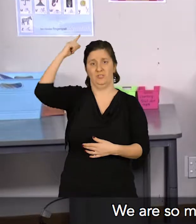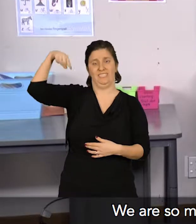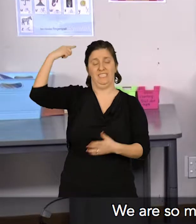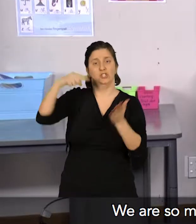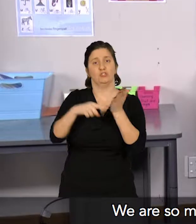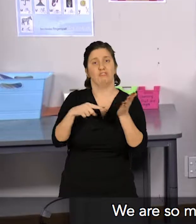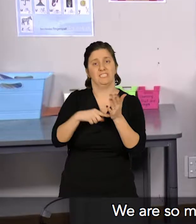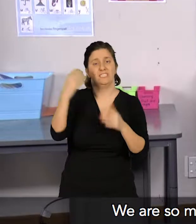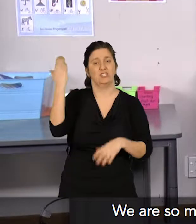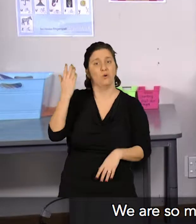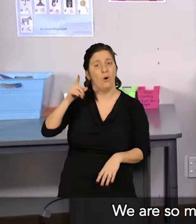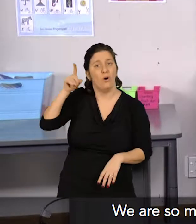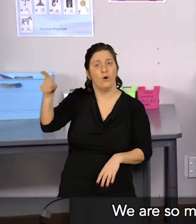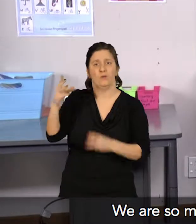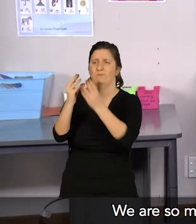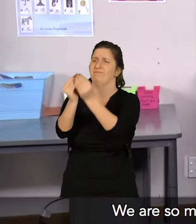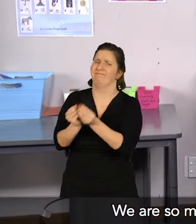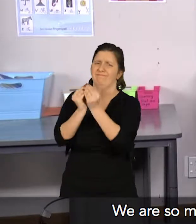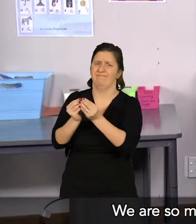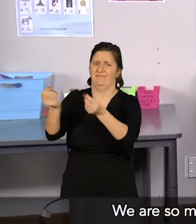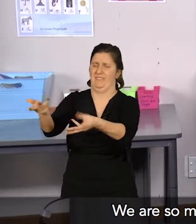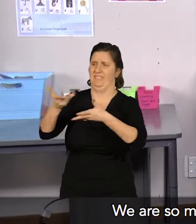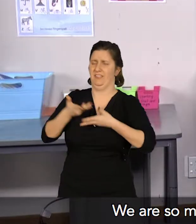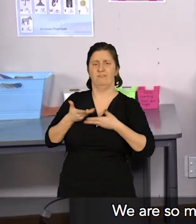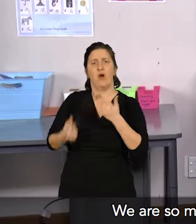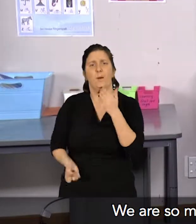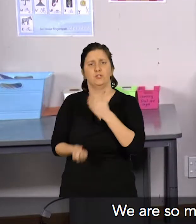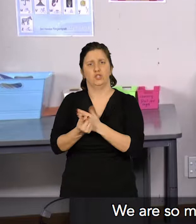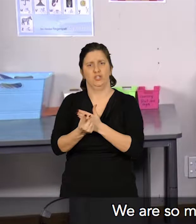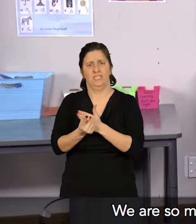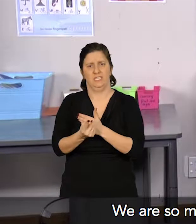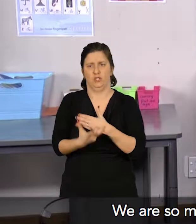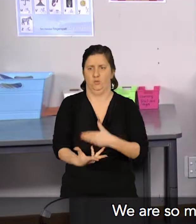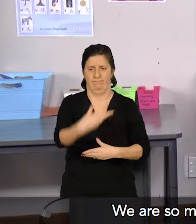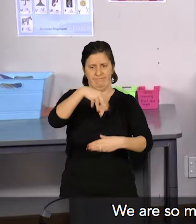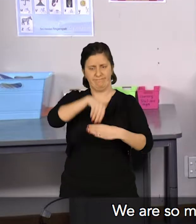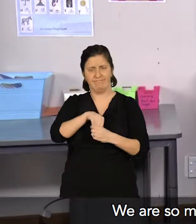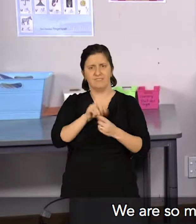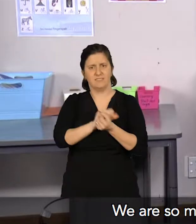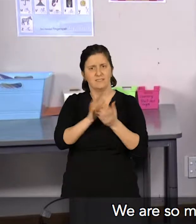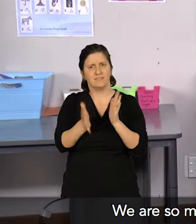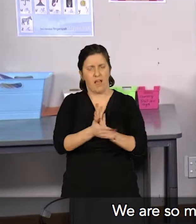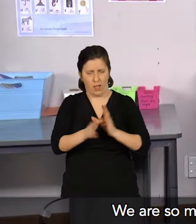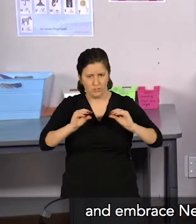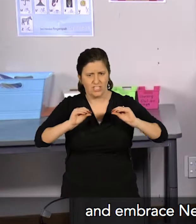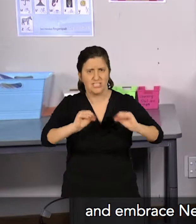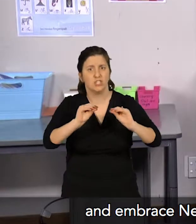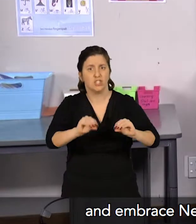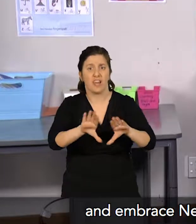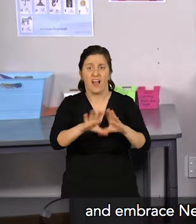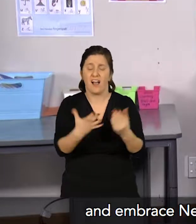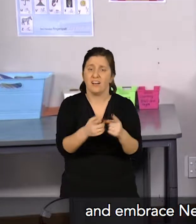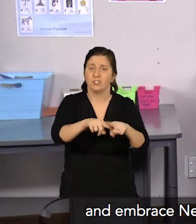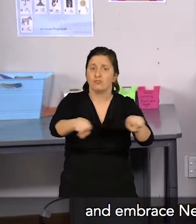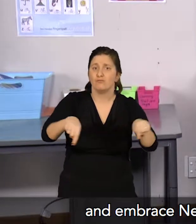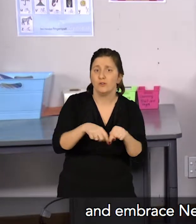very thankful to St. Teresa's School that they've provided that opportunity to incorporate it and embrace